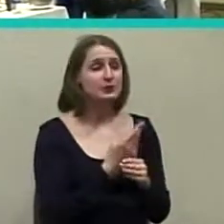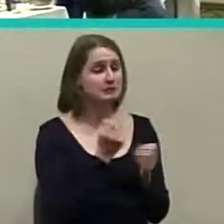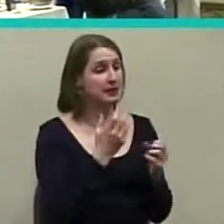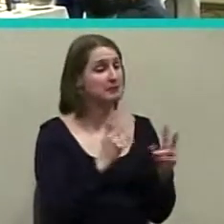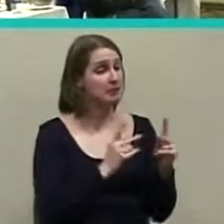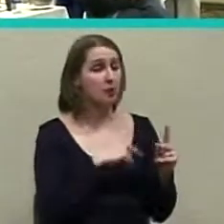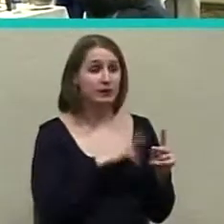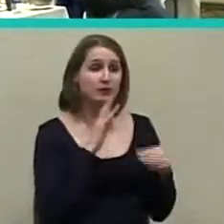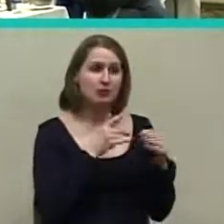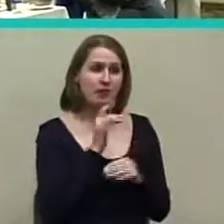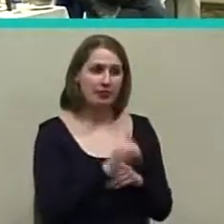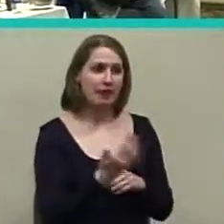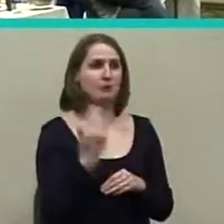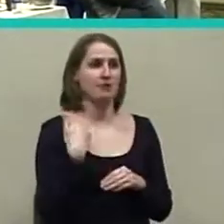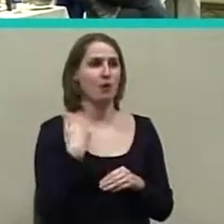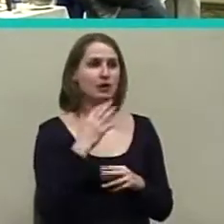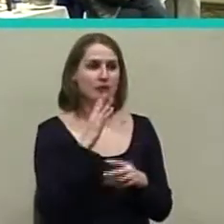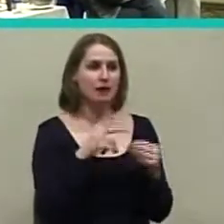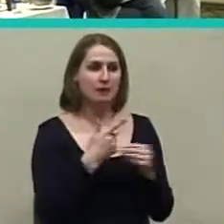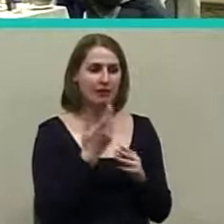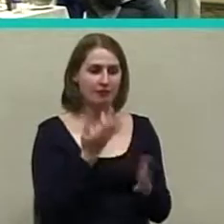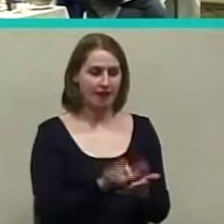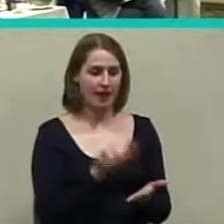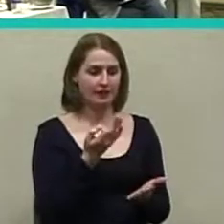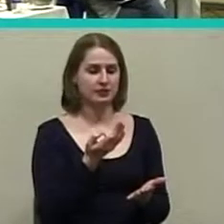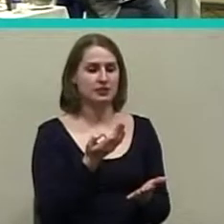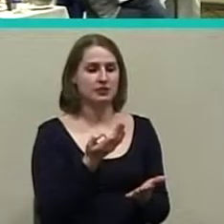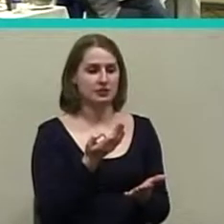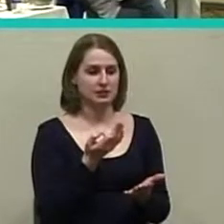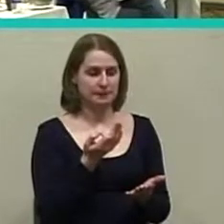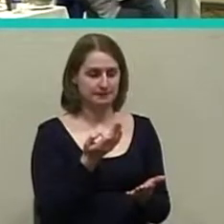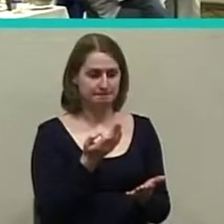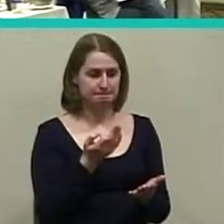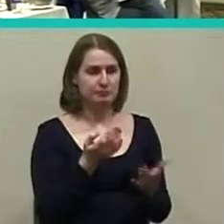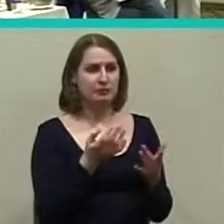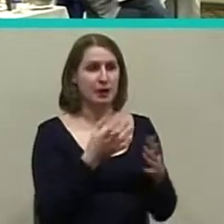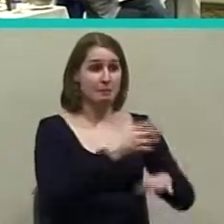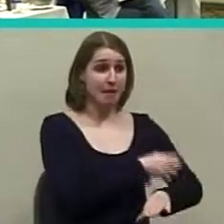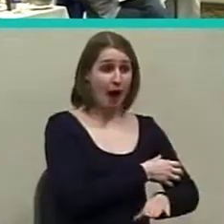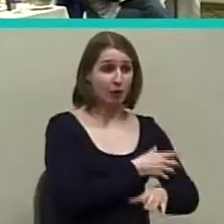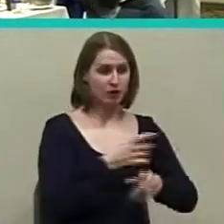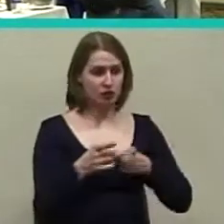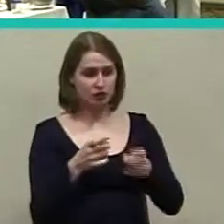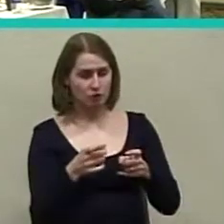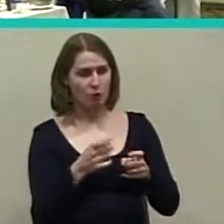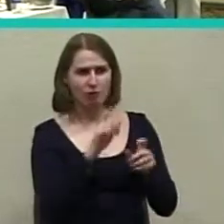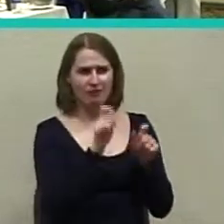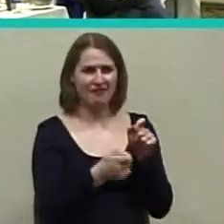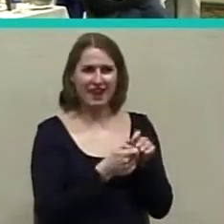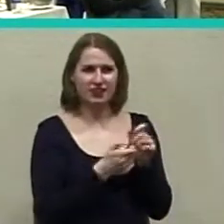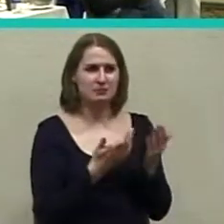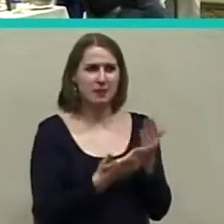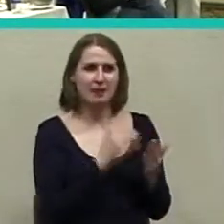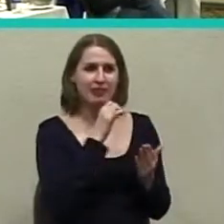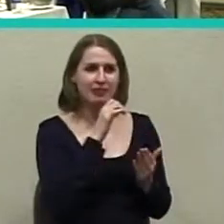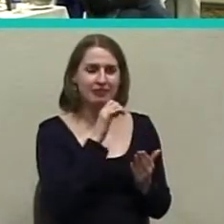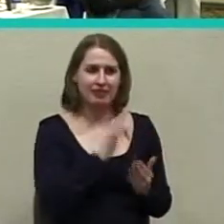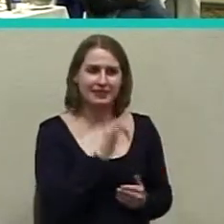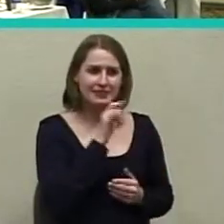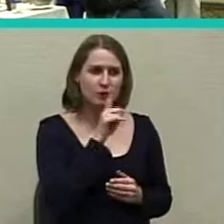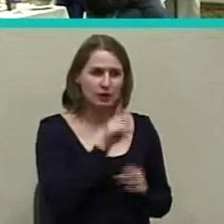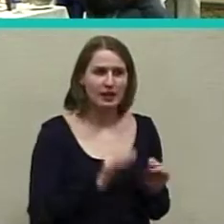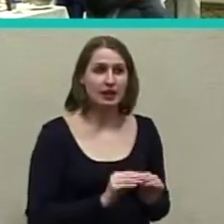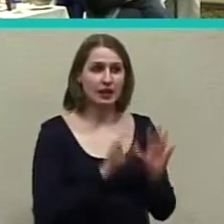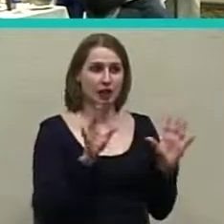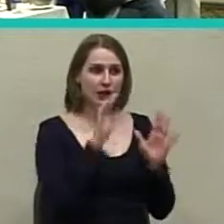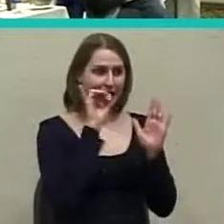about this before, a lot of people talk about the fact that power and control and revenge may not be so clearly identifiable, but